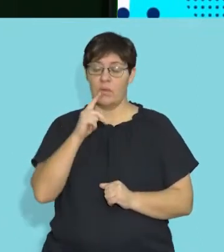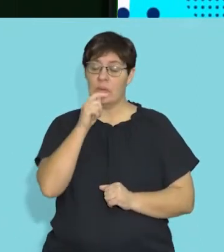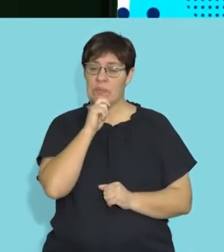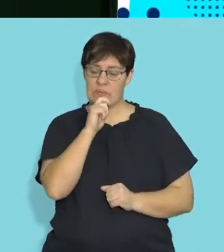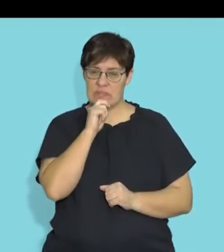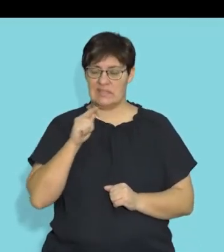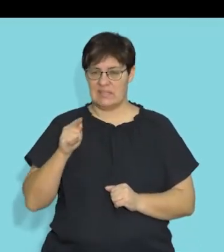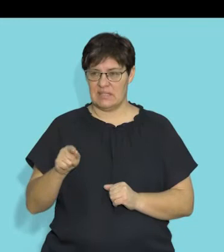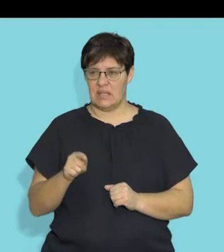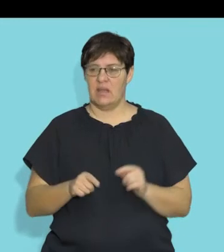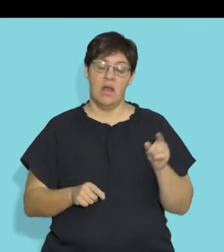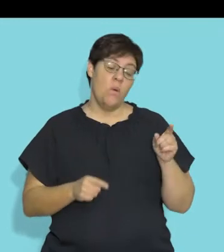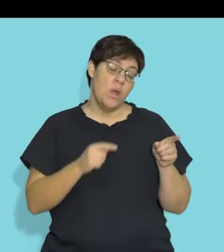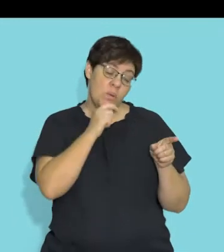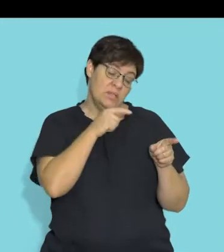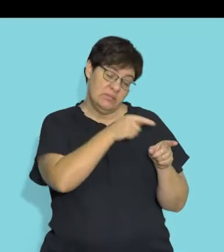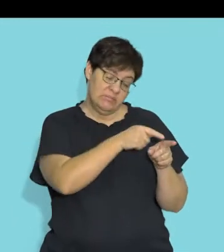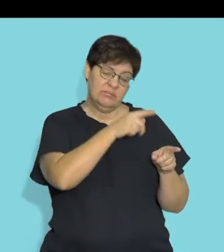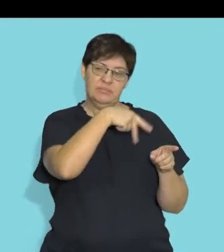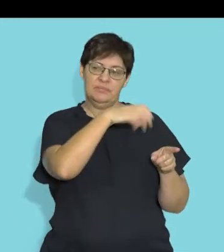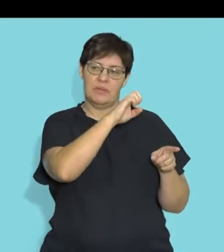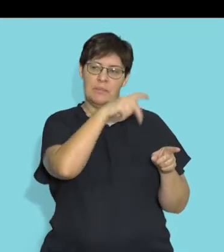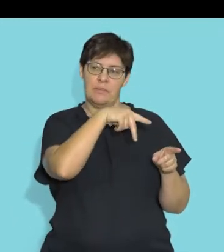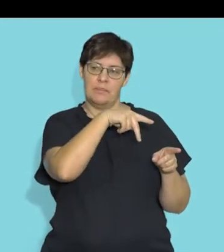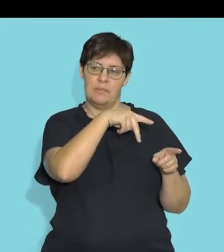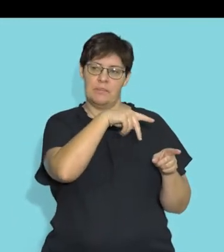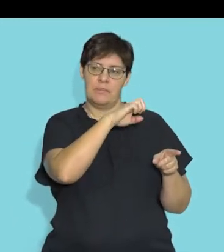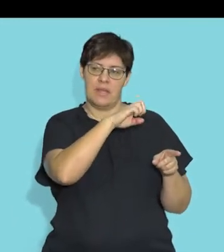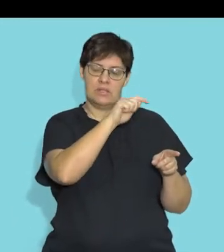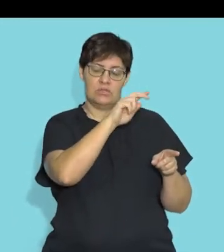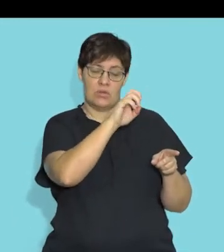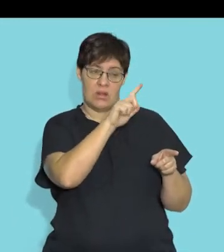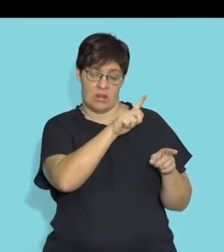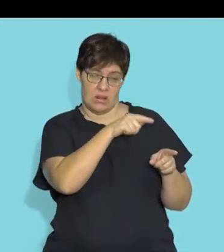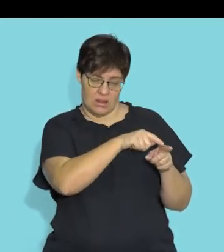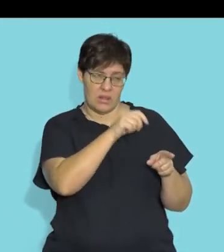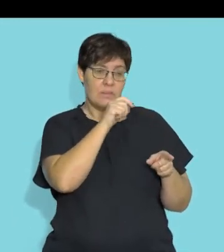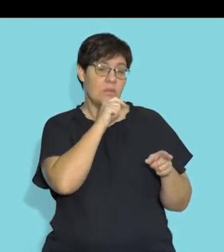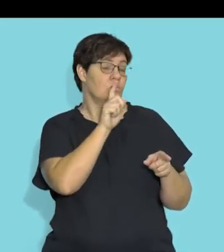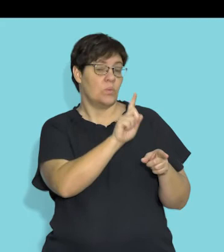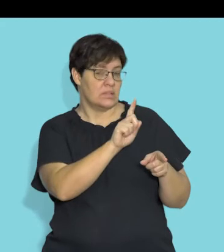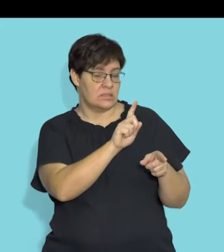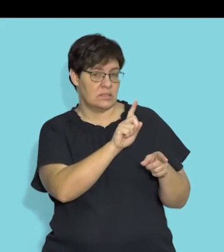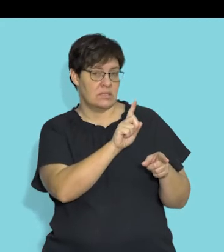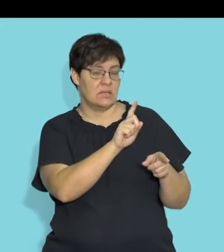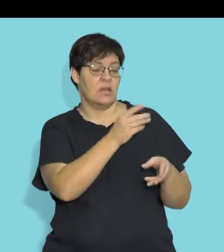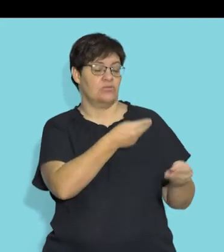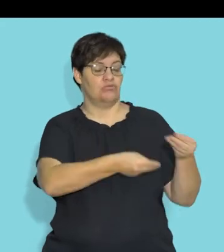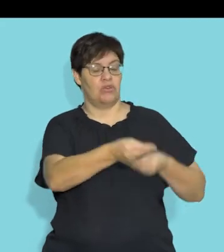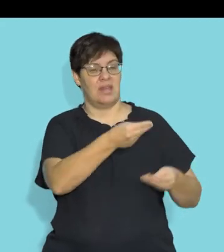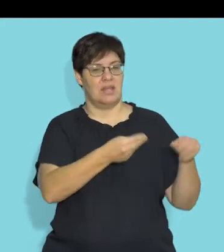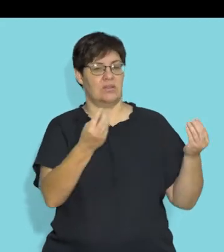remember when we're using the perpetual inventory system, we always say make use of